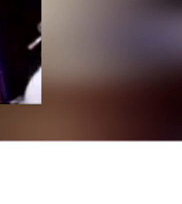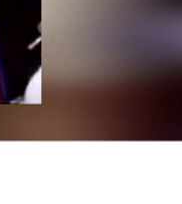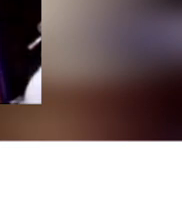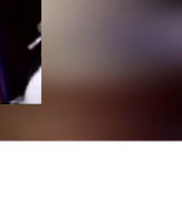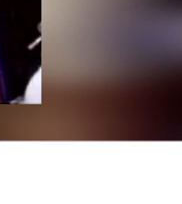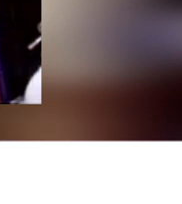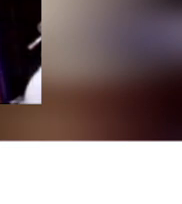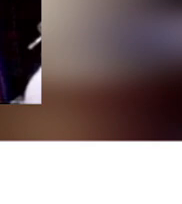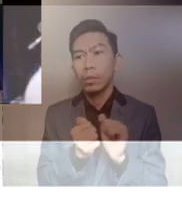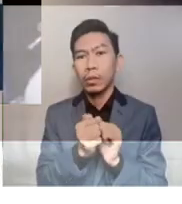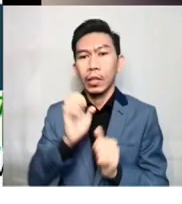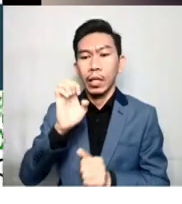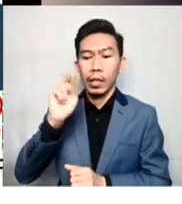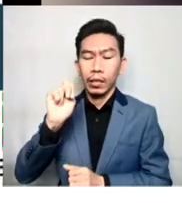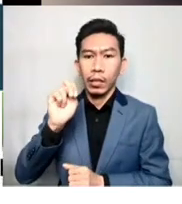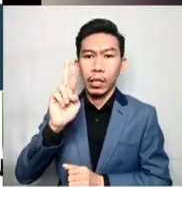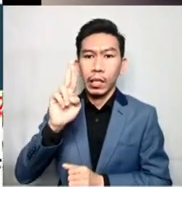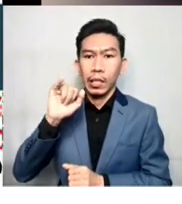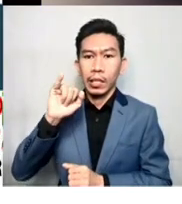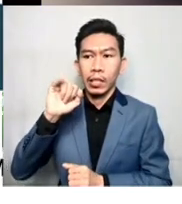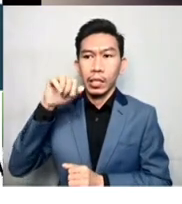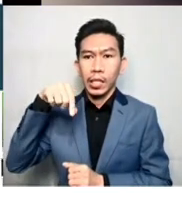Mr. Enriquez.